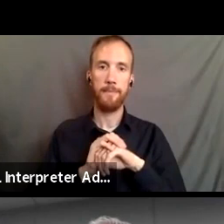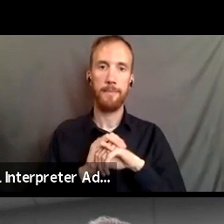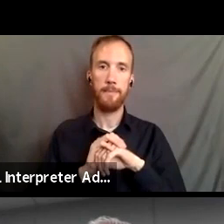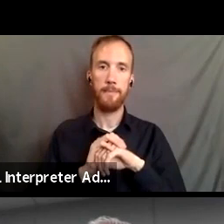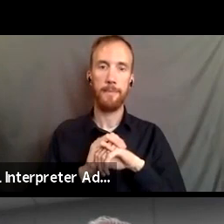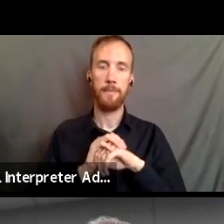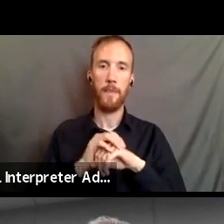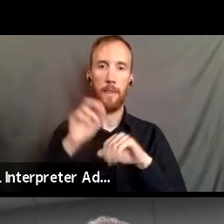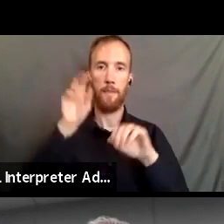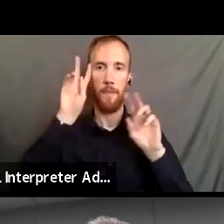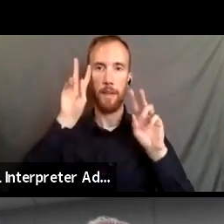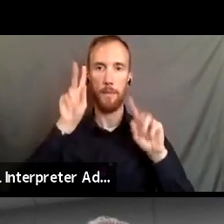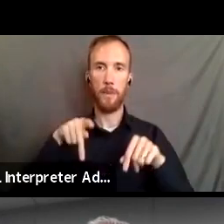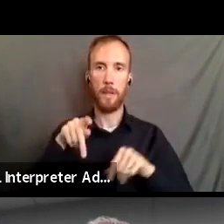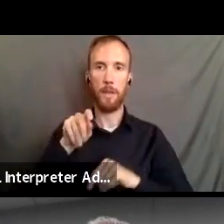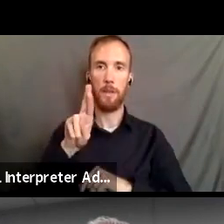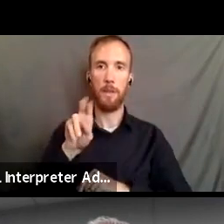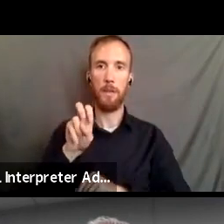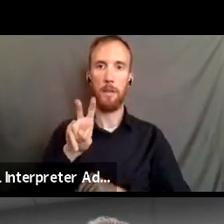vice president revelery